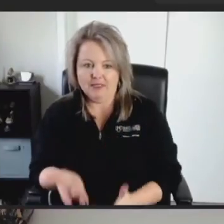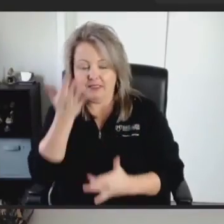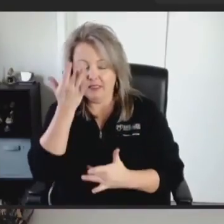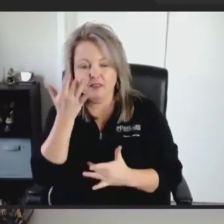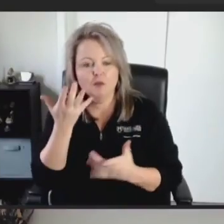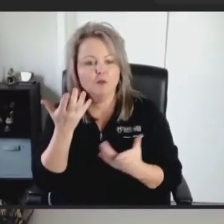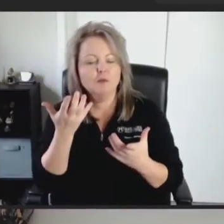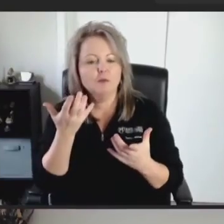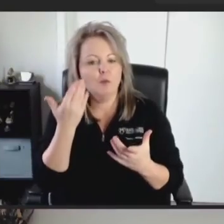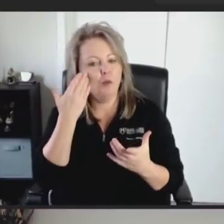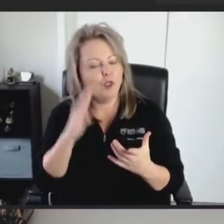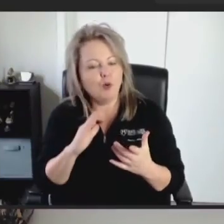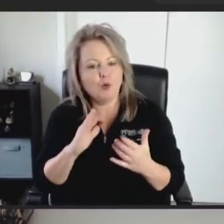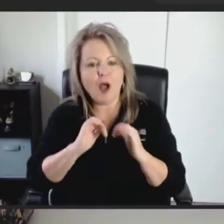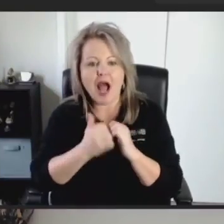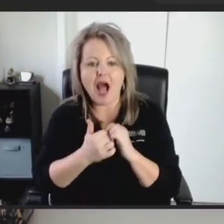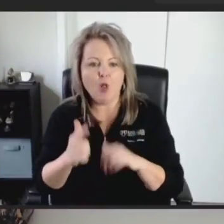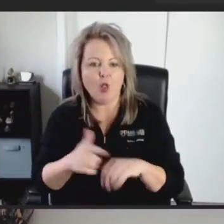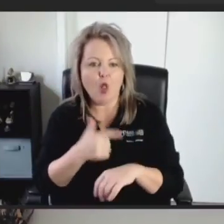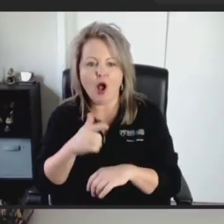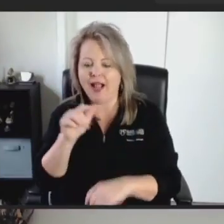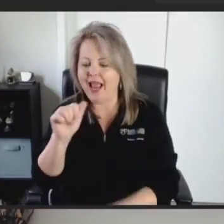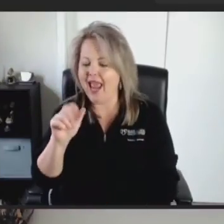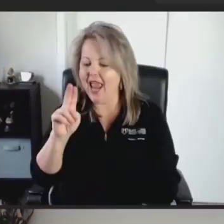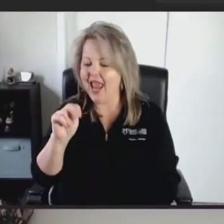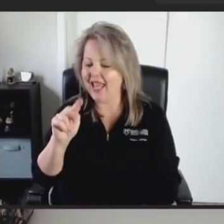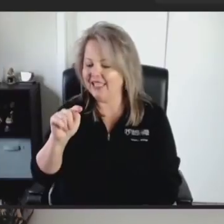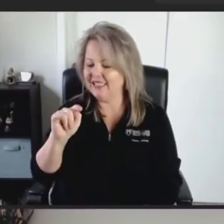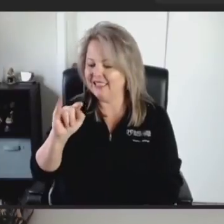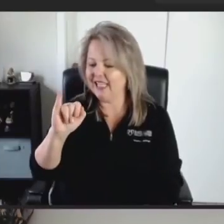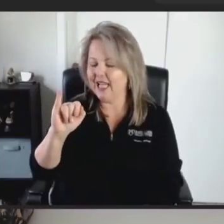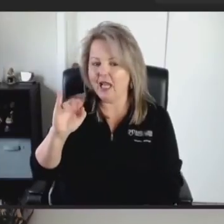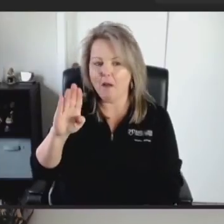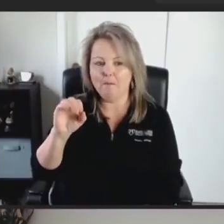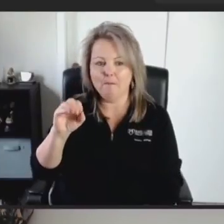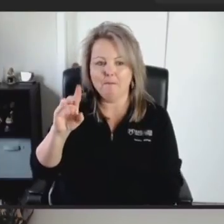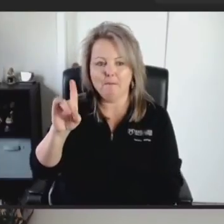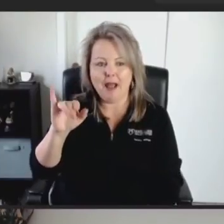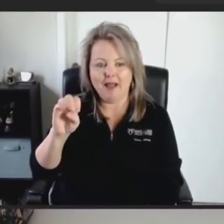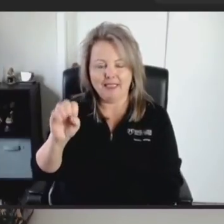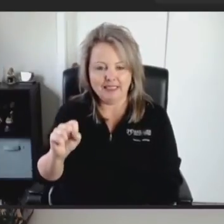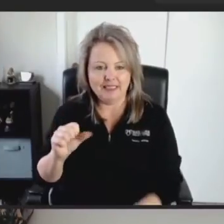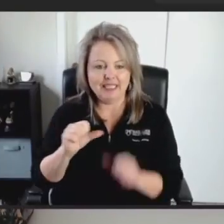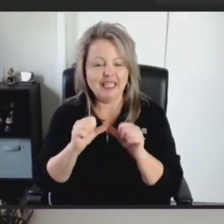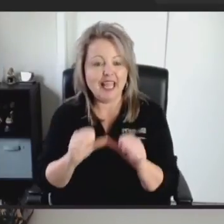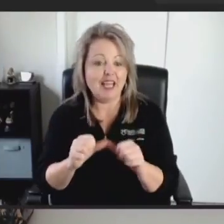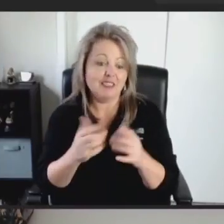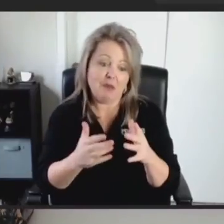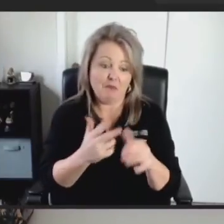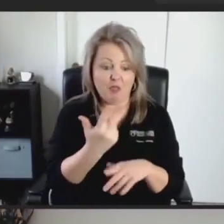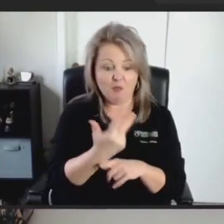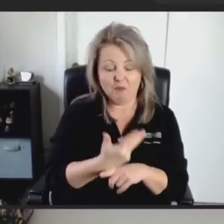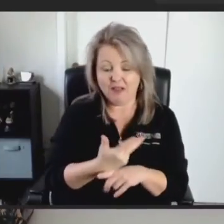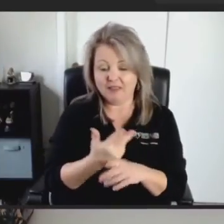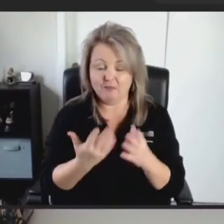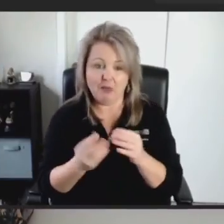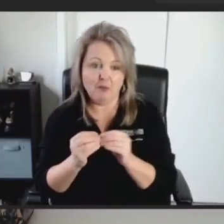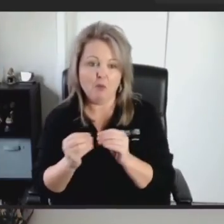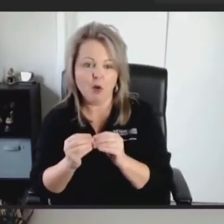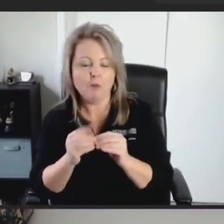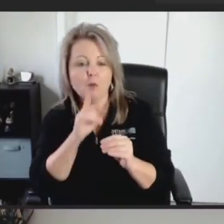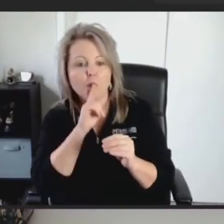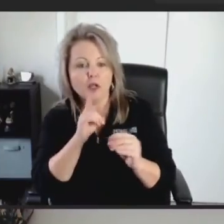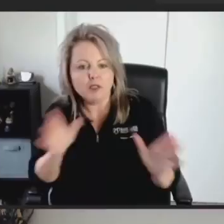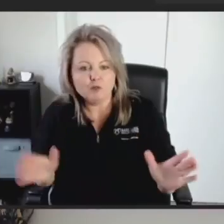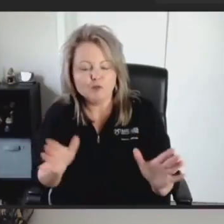how long the antibodies from natural infection with COVID last, and they may only last 3 months. So really, we're pushing people to get the vaccine.